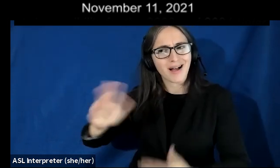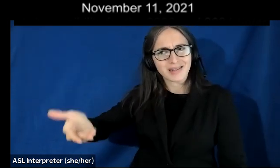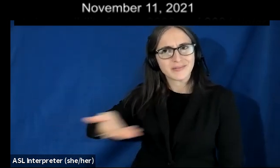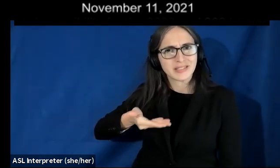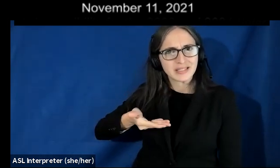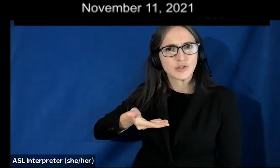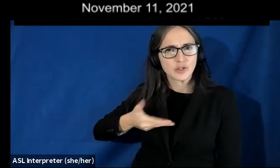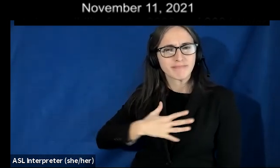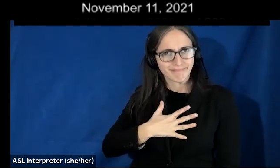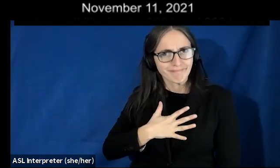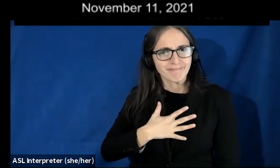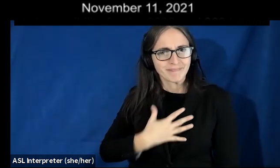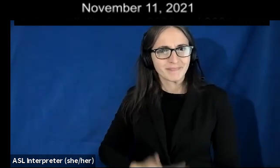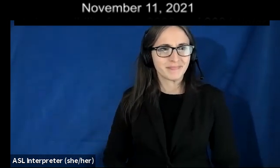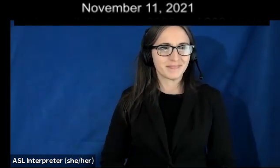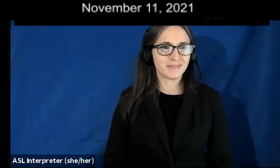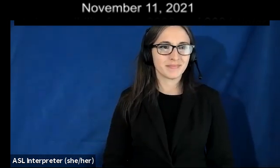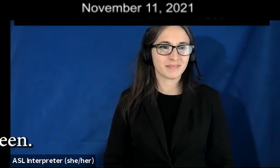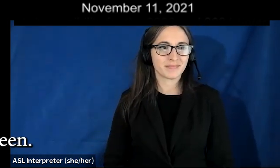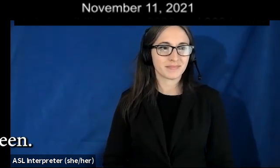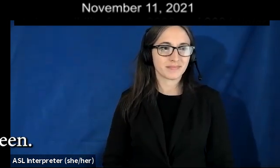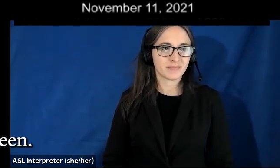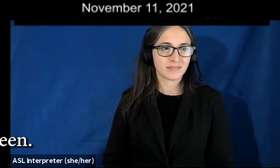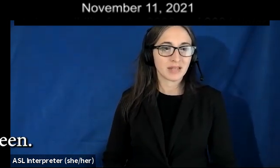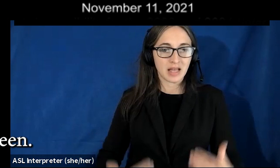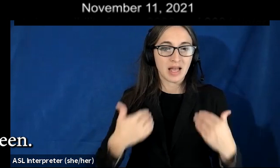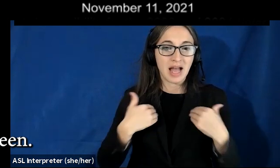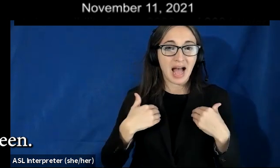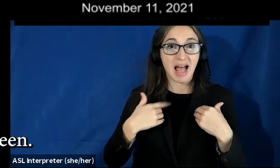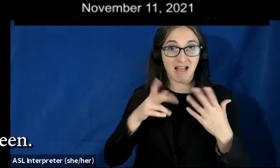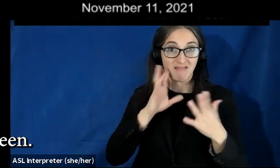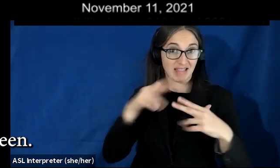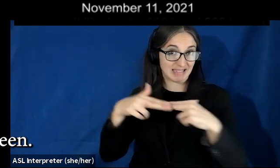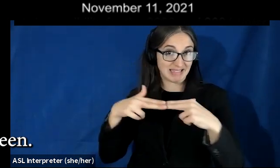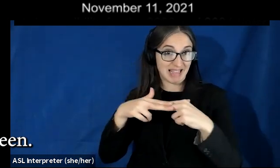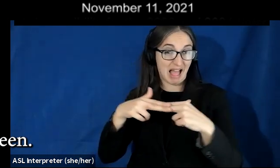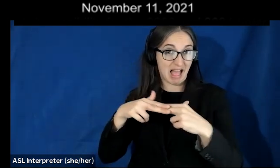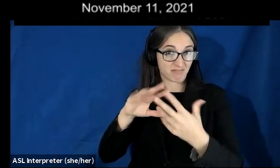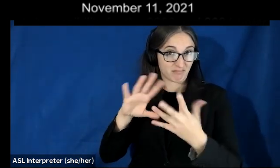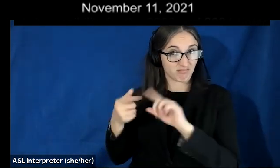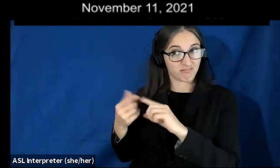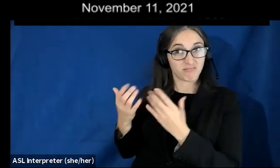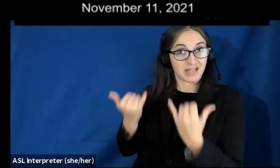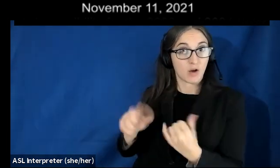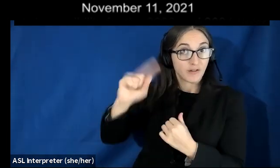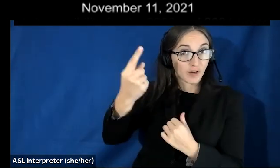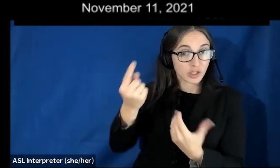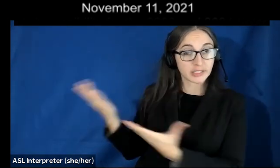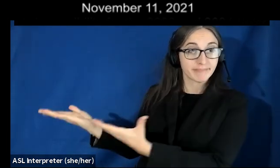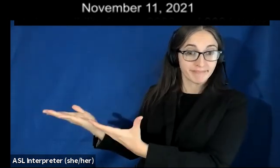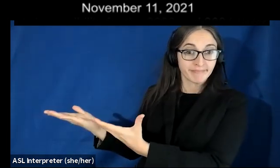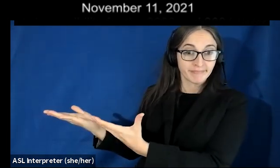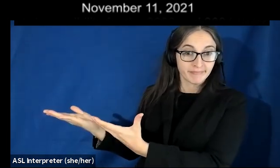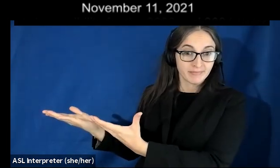I have 11 slides in total, and now I have the first slide on the screen. There are